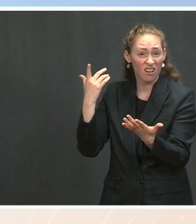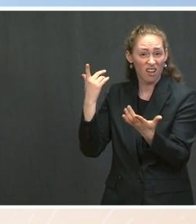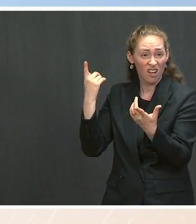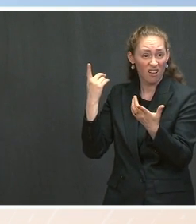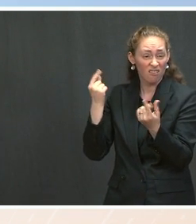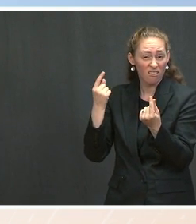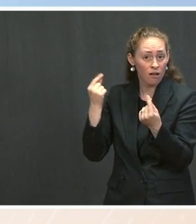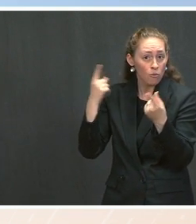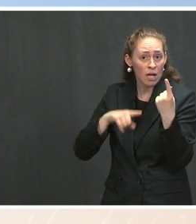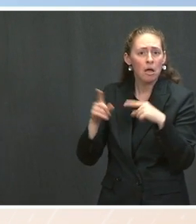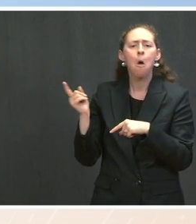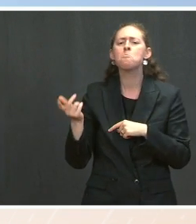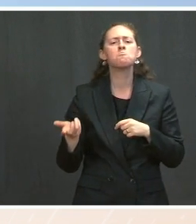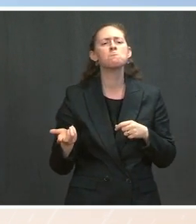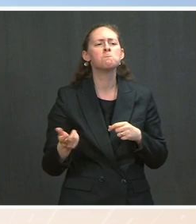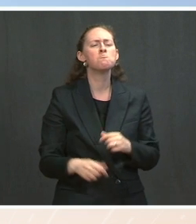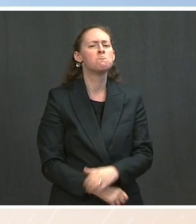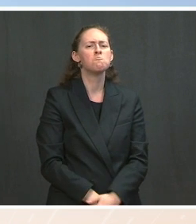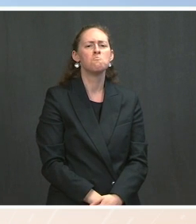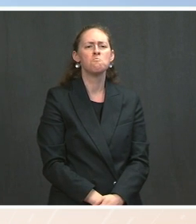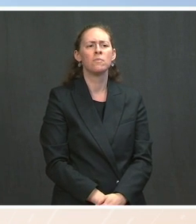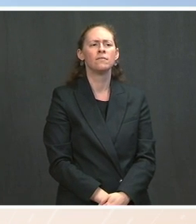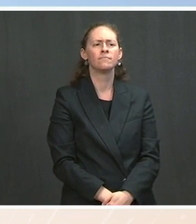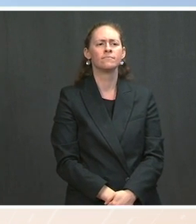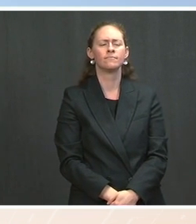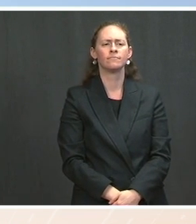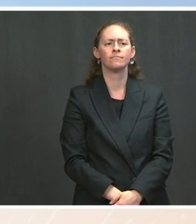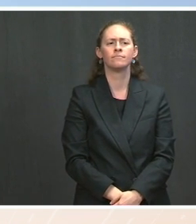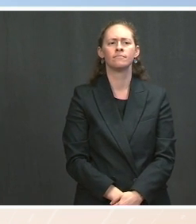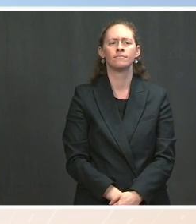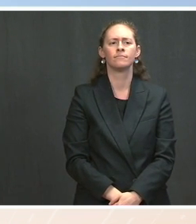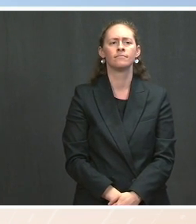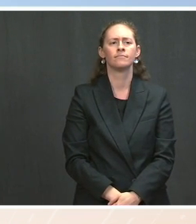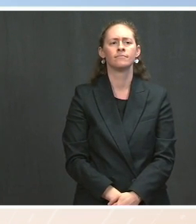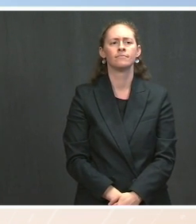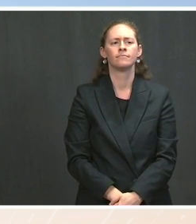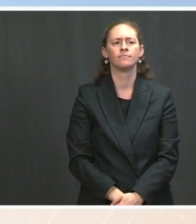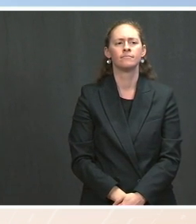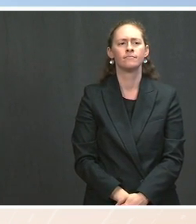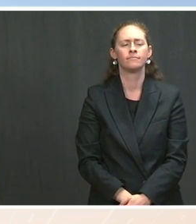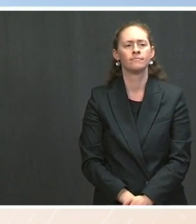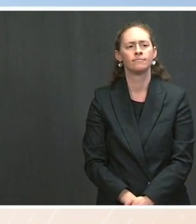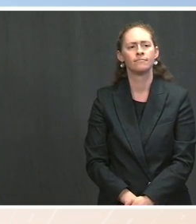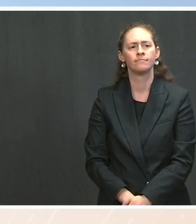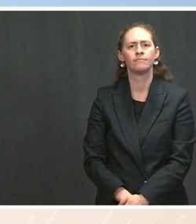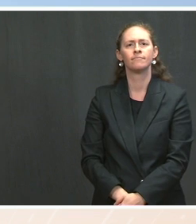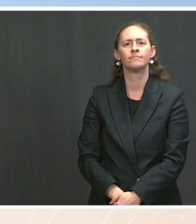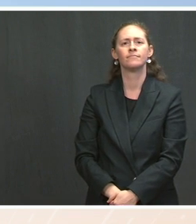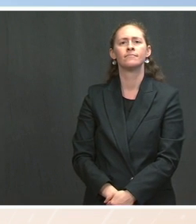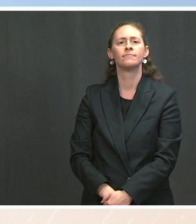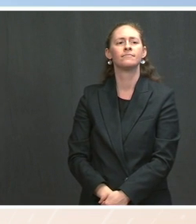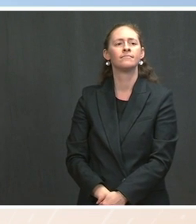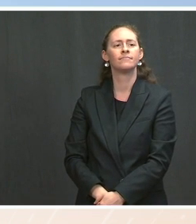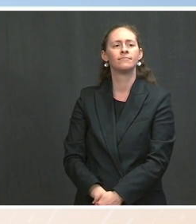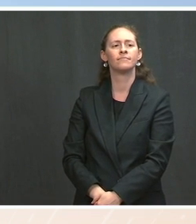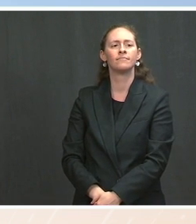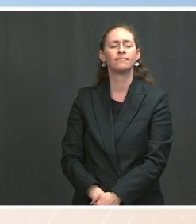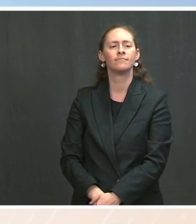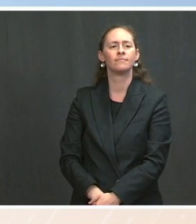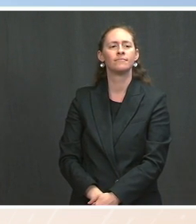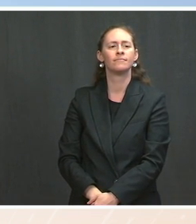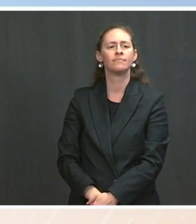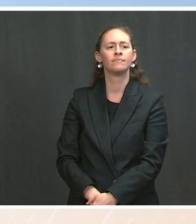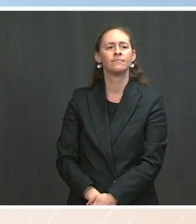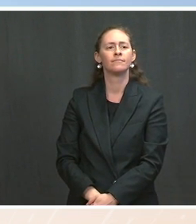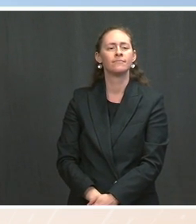No. Okay. Let me ask you domestically. You just said it's unlikely they will reach a deal on the George